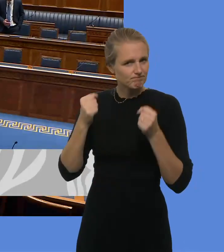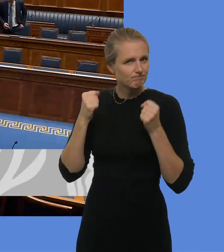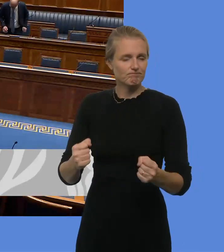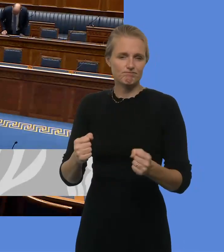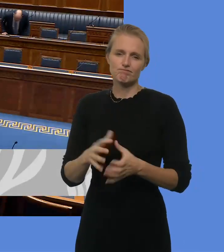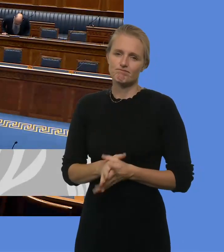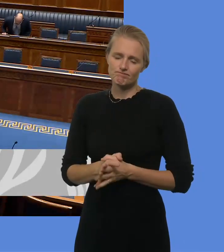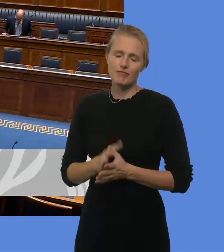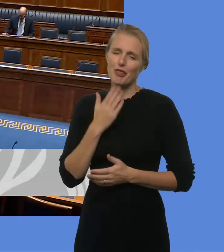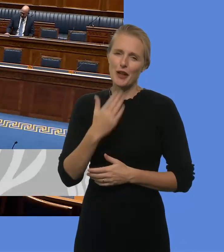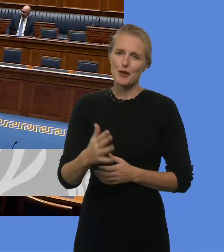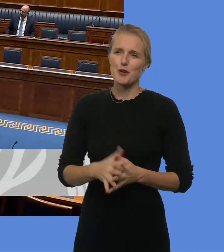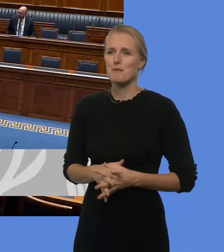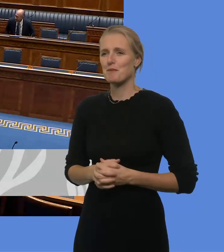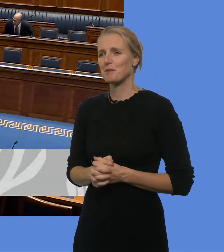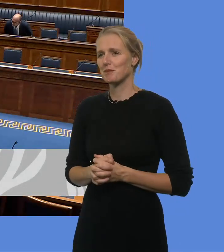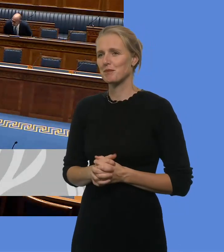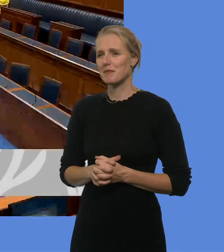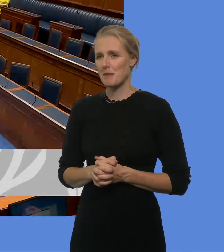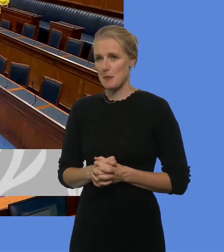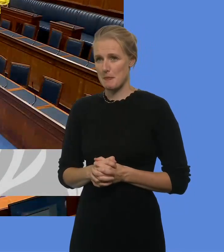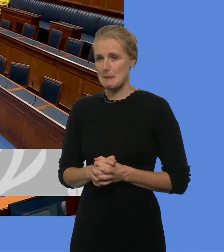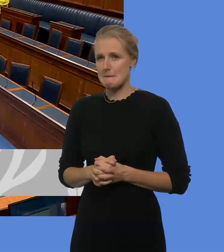you. Kelly Armstrong.